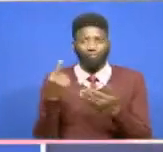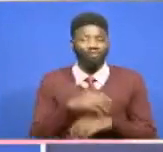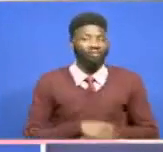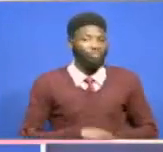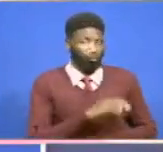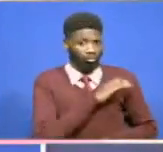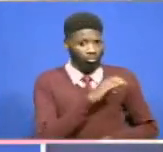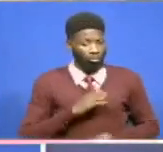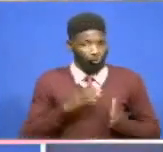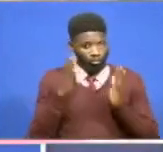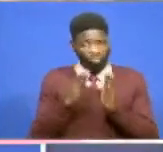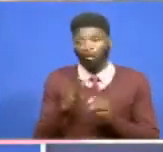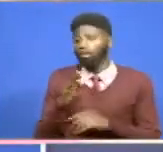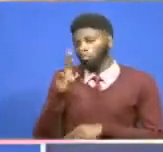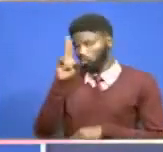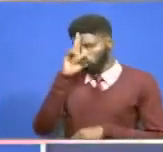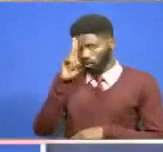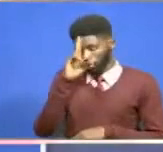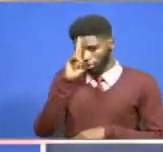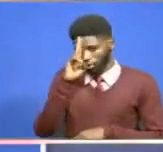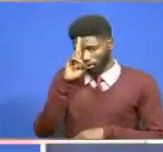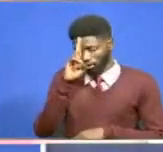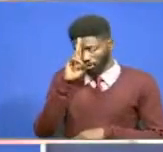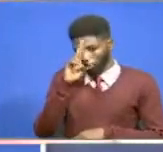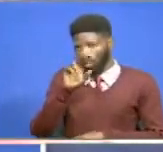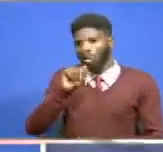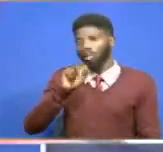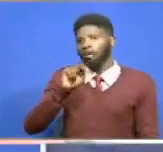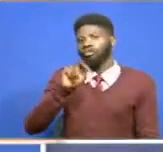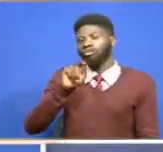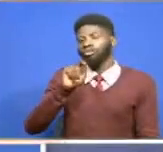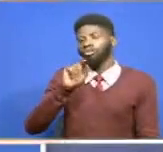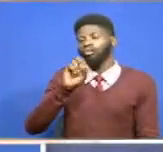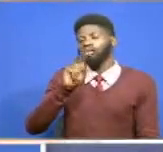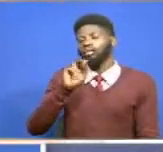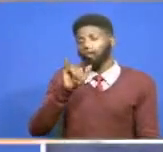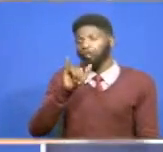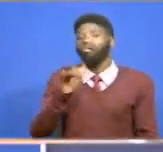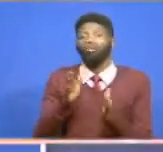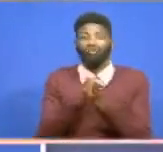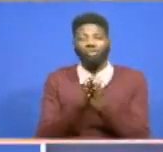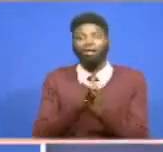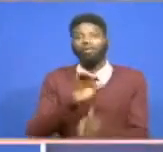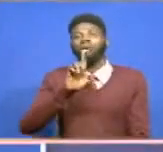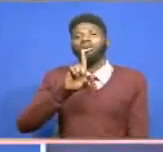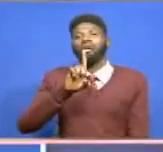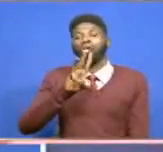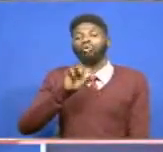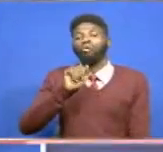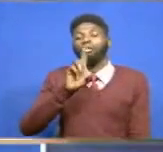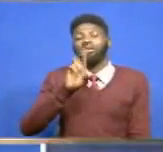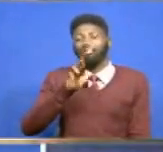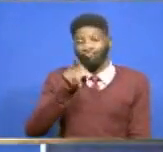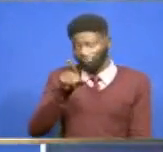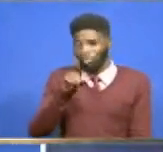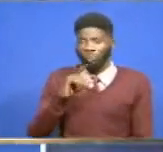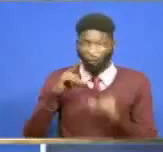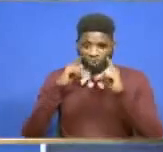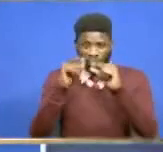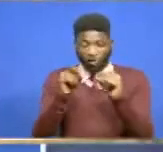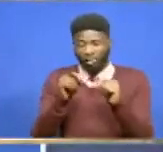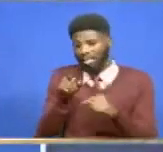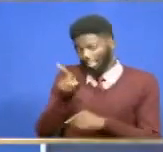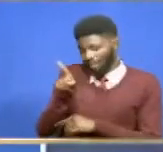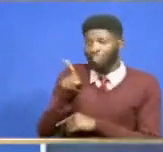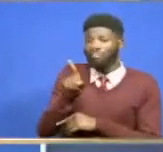of Police Antony Kimitu, Deputy Inspector General of Police Edward Mbugua described Legei as a committed officer who will be missed